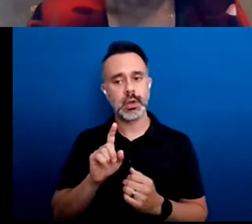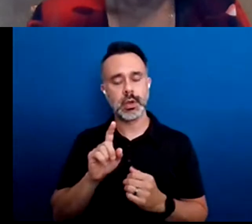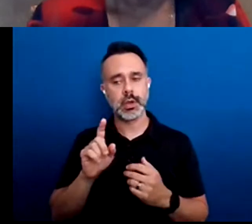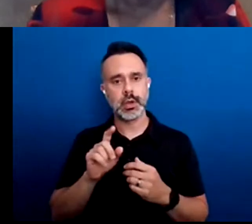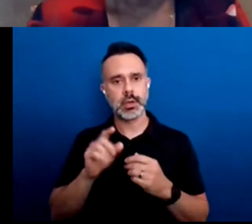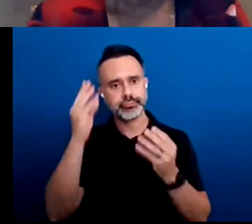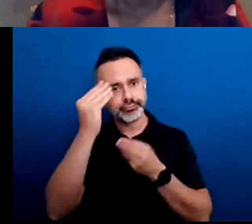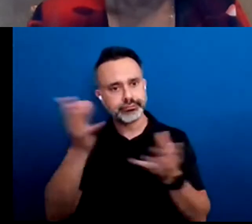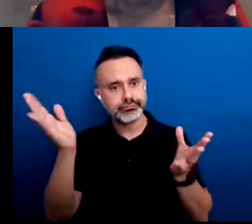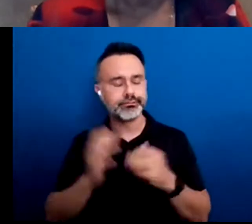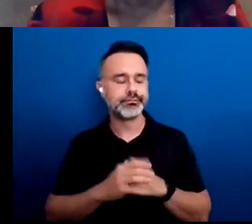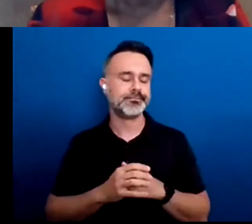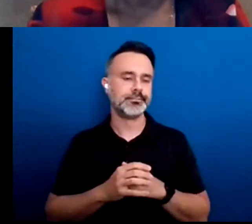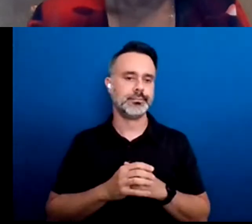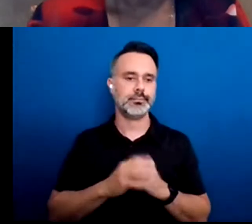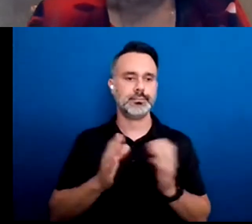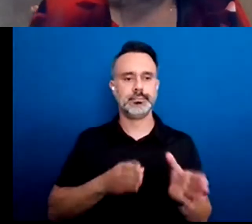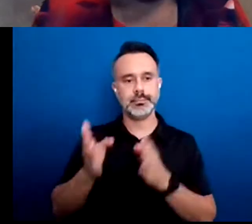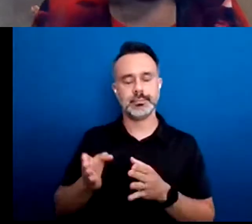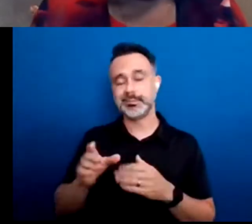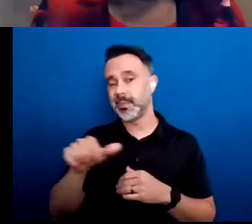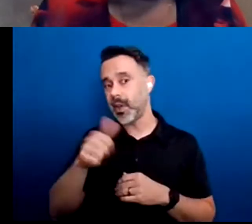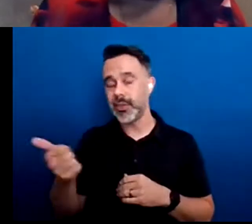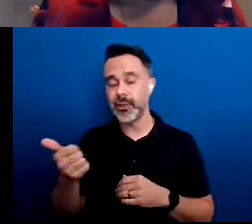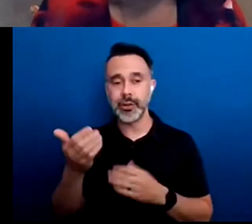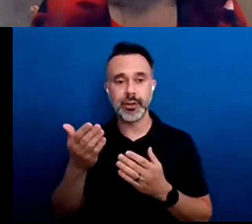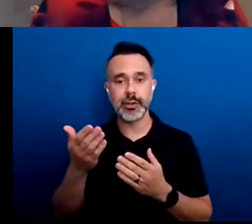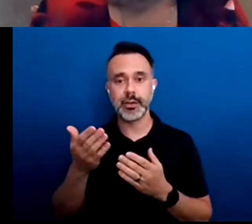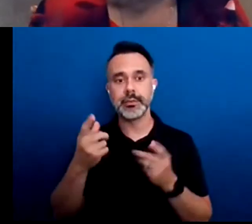that are going on across the street at Davis,